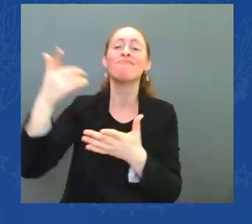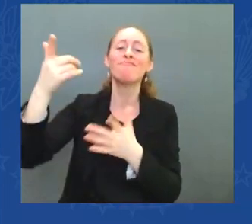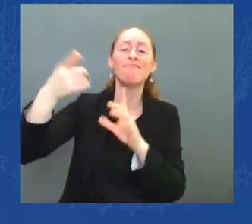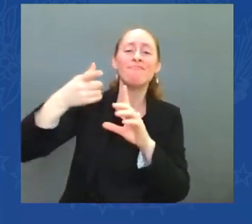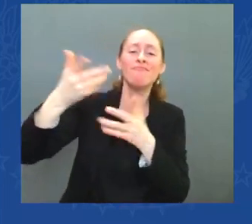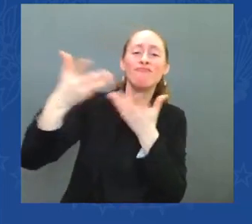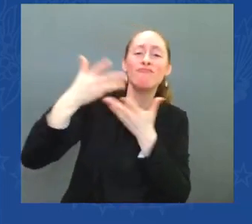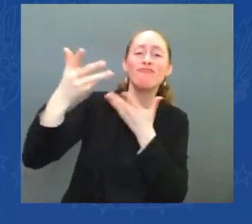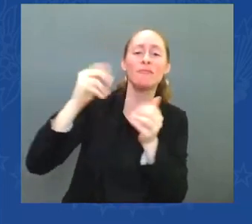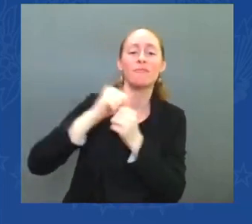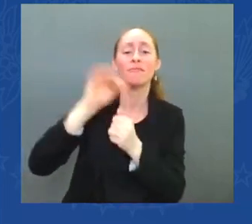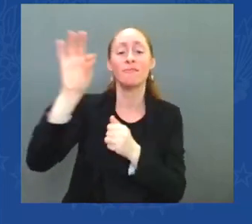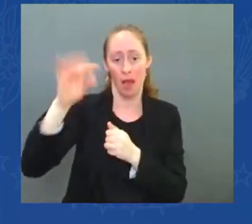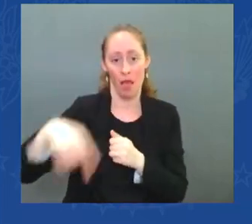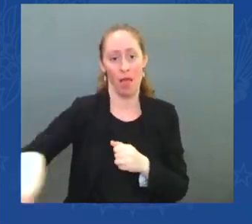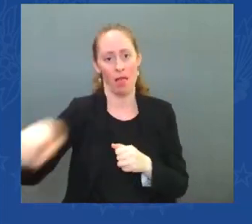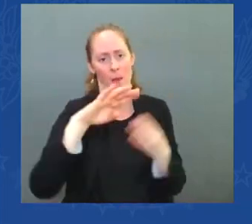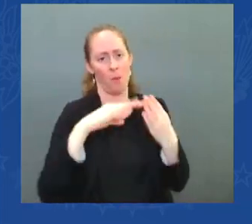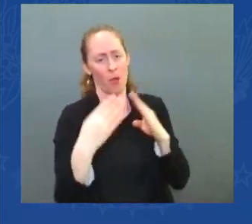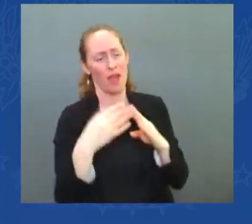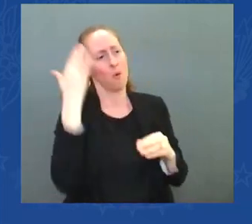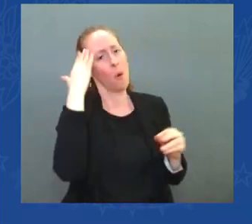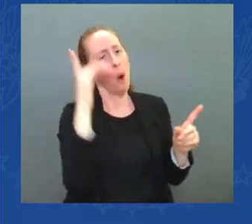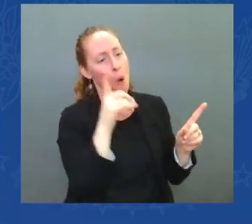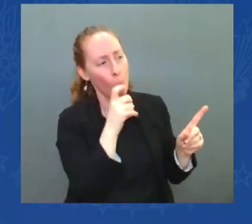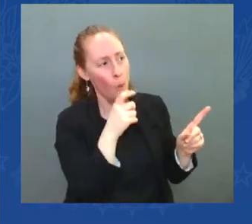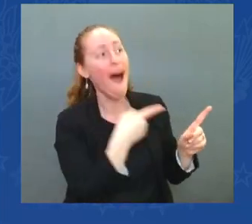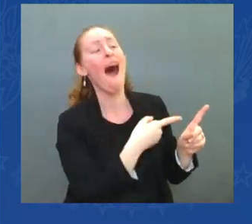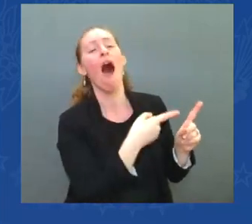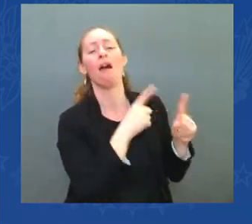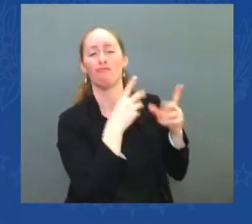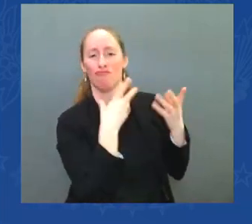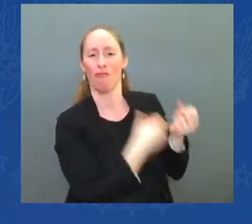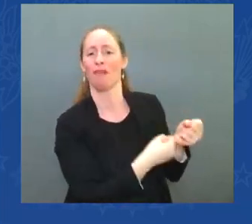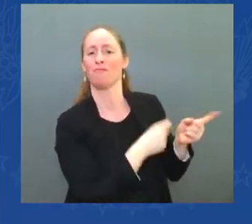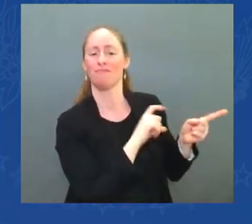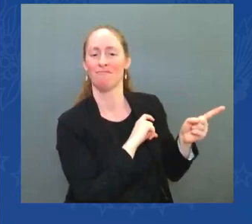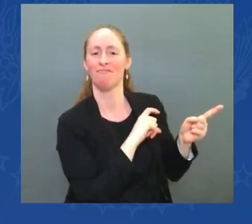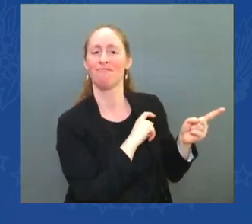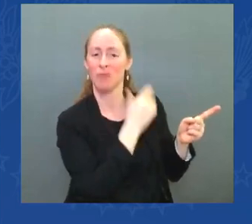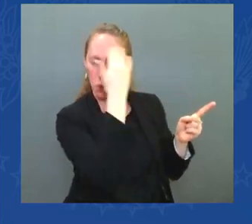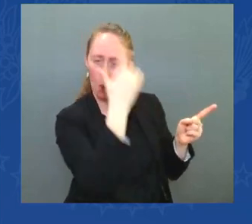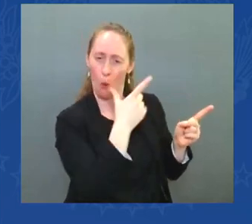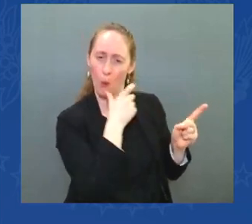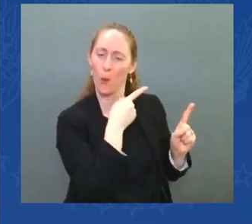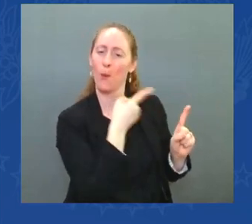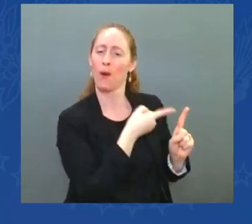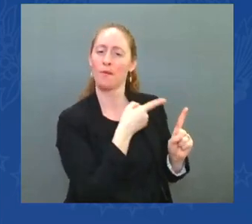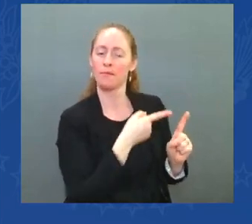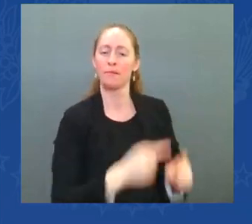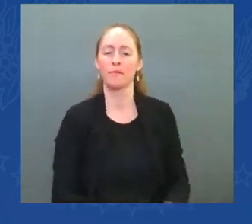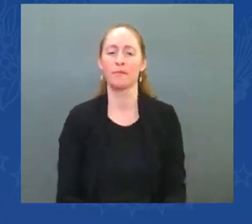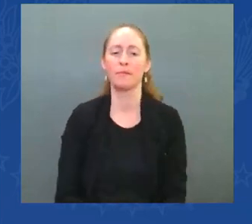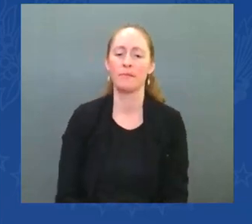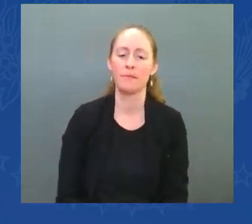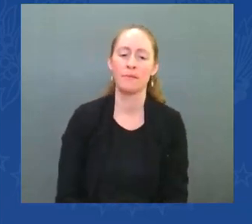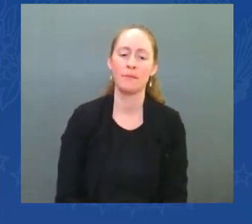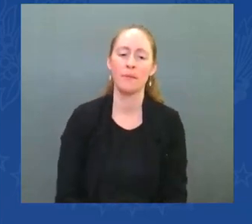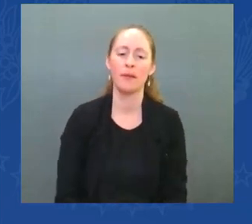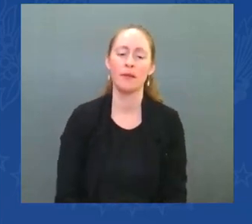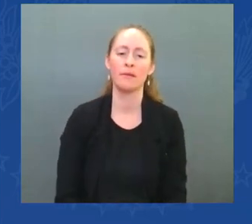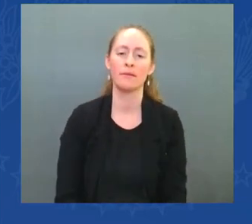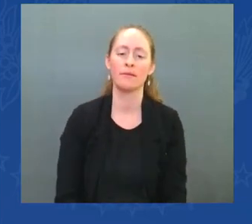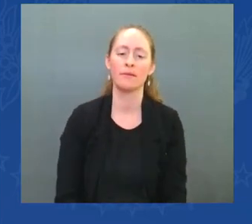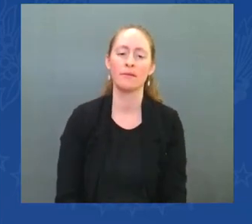General in Delaware. He'd go around and make sure everybody, literally, in these high crime rate neighborhoods, he'd give them his personal